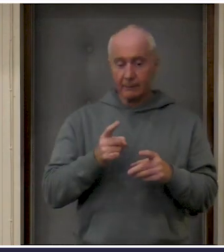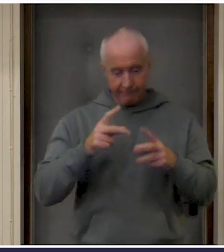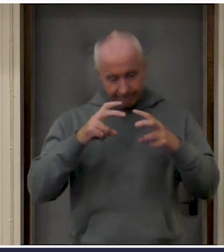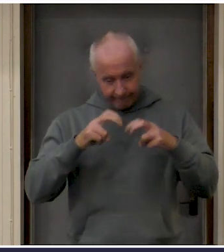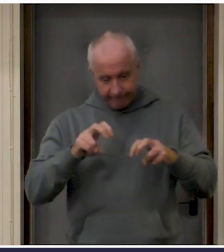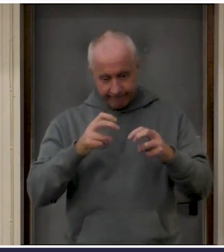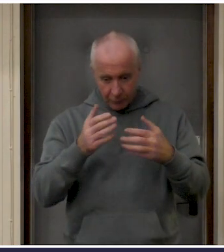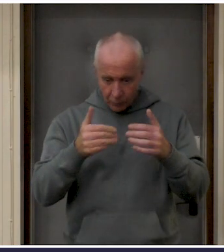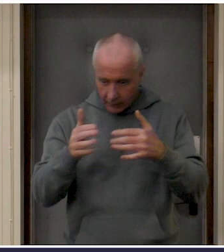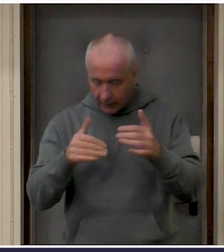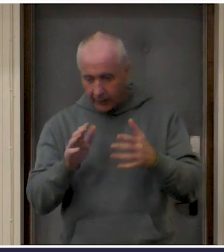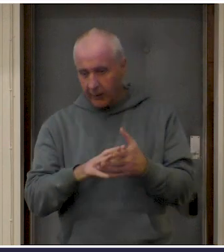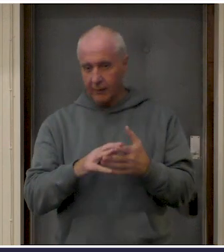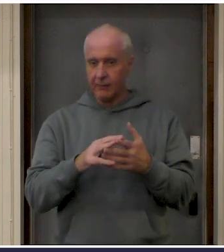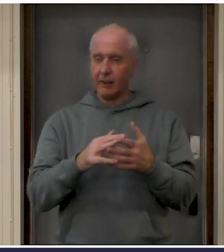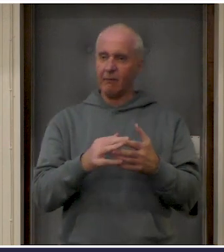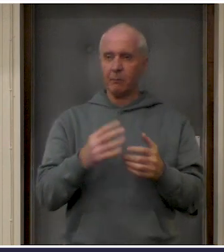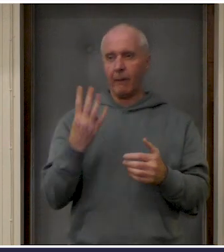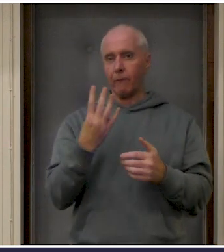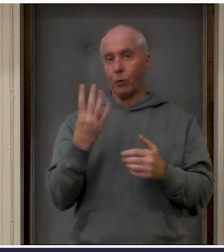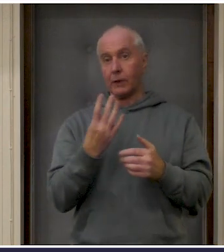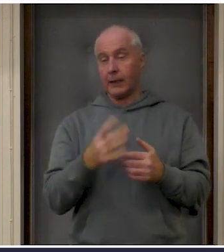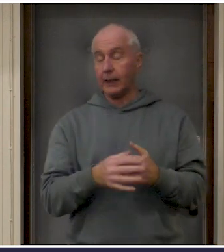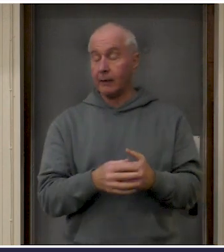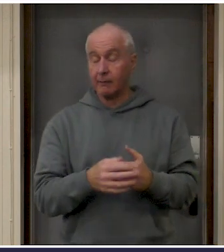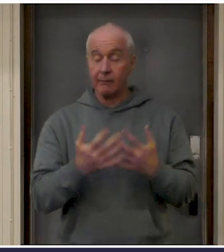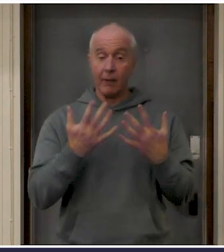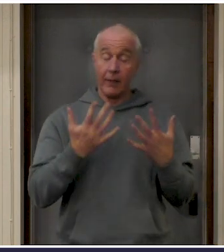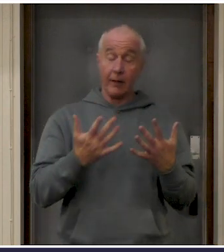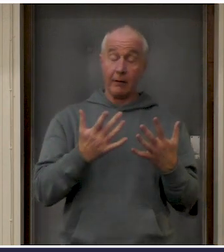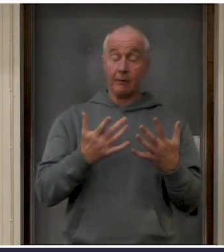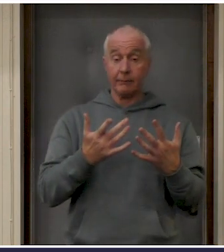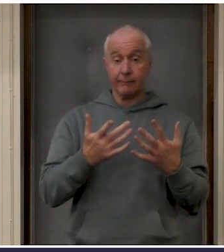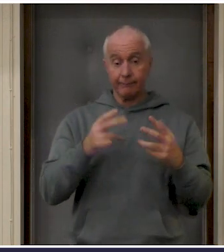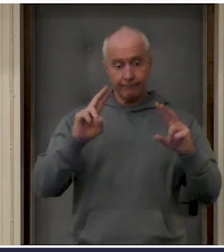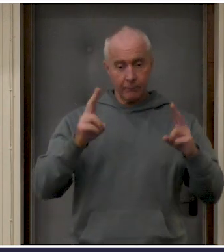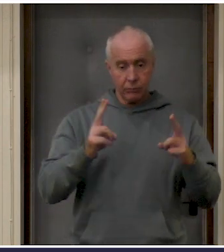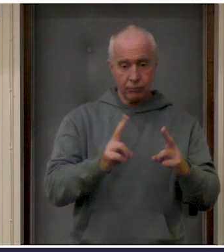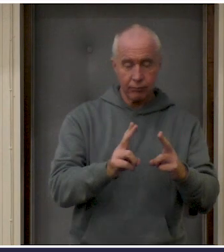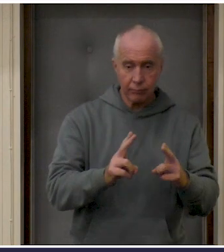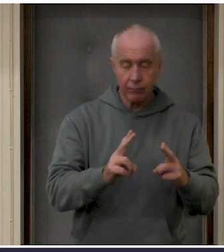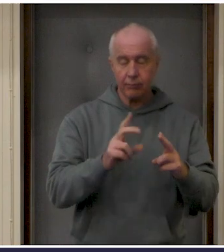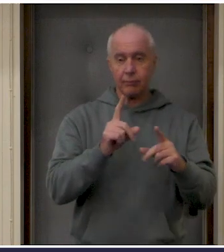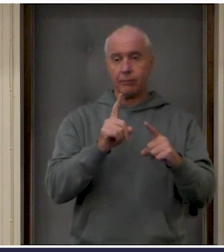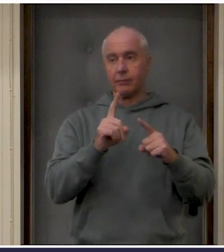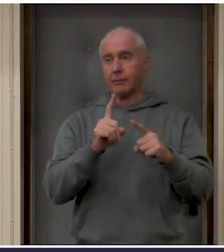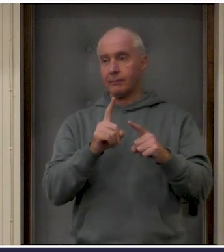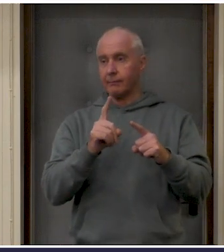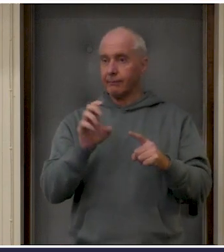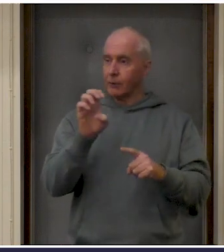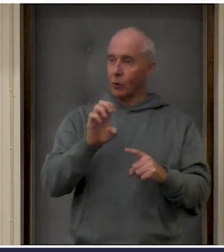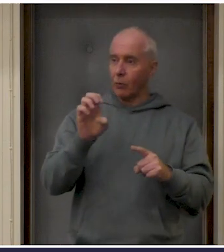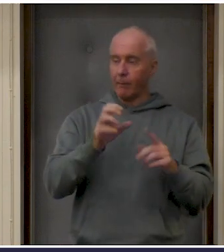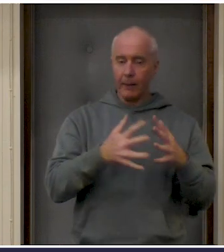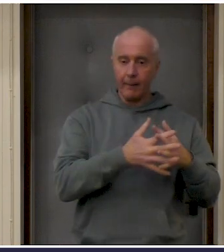that. If you then look at the ones that are actually in the major competitions across Europe or